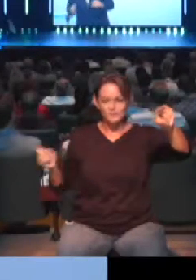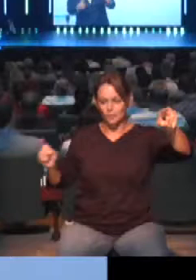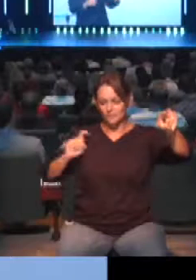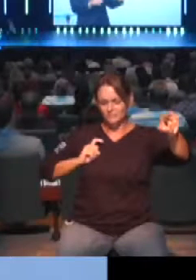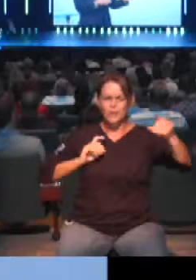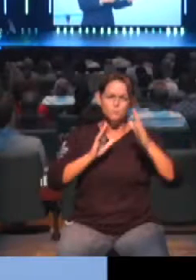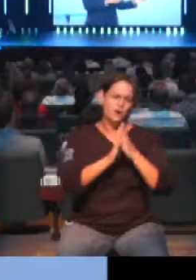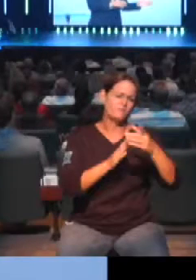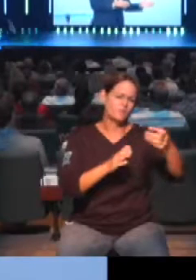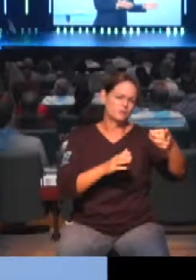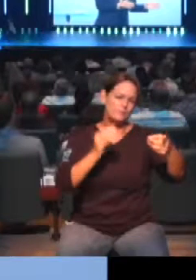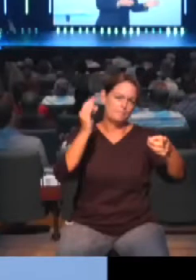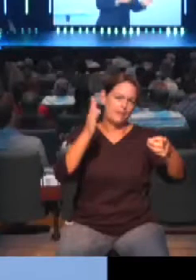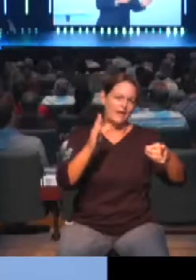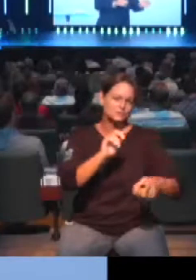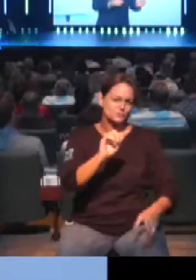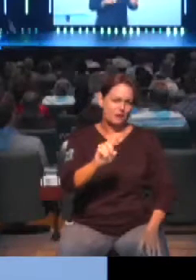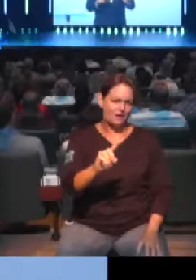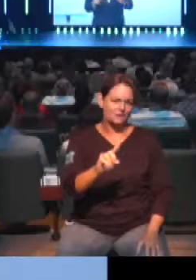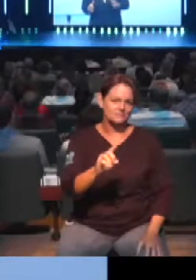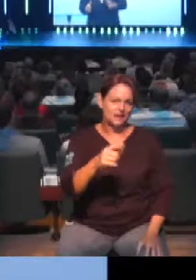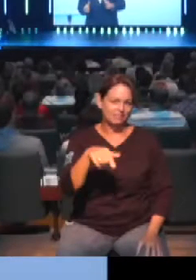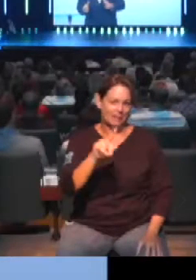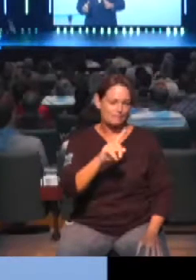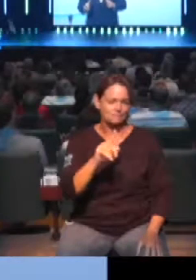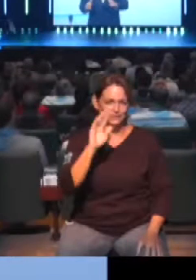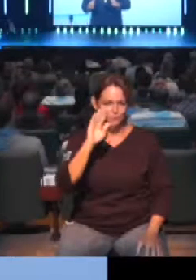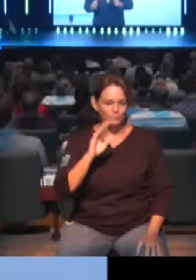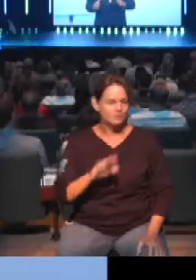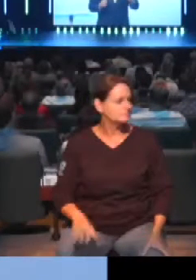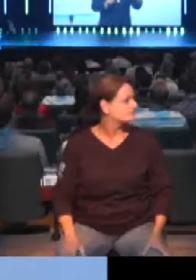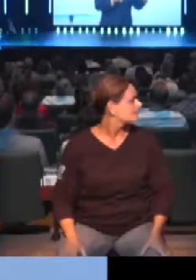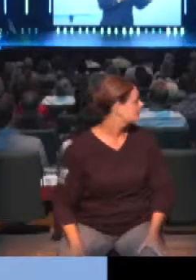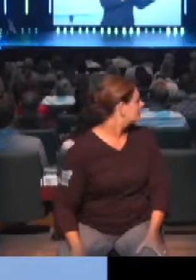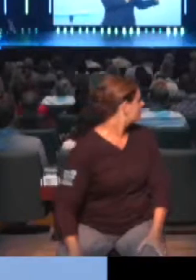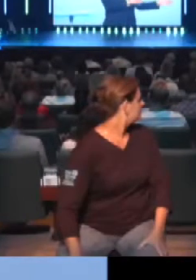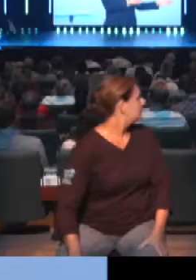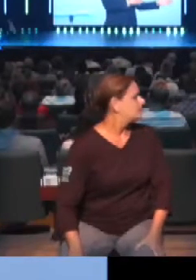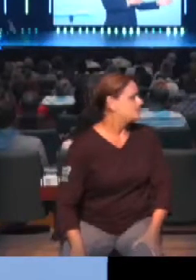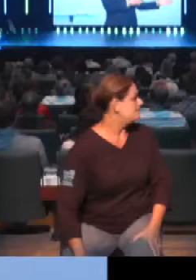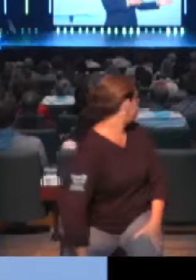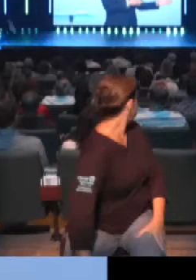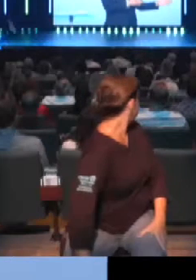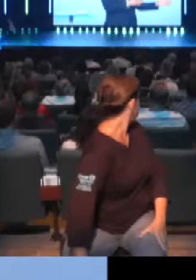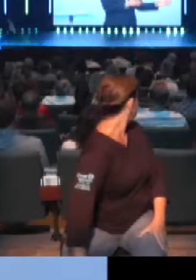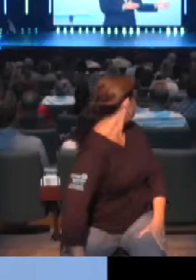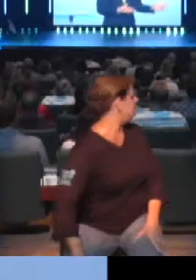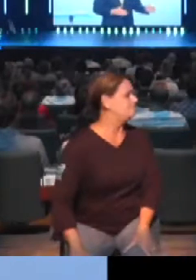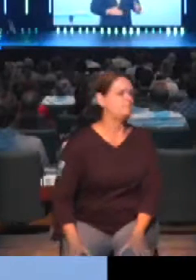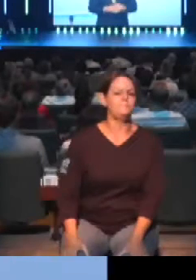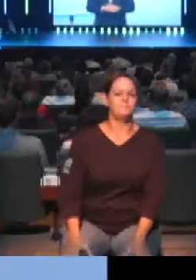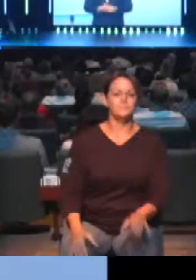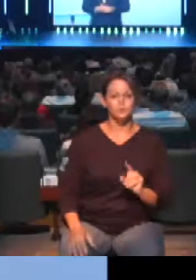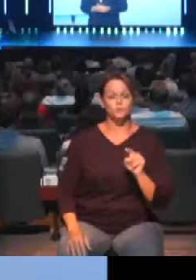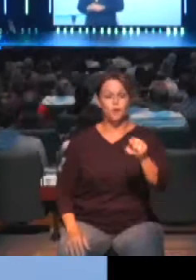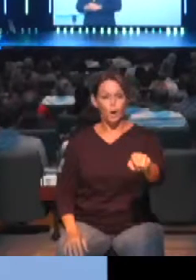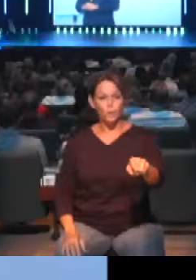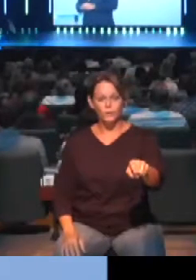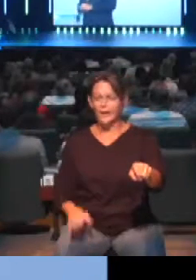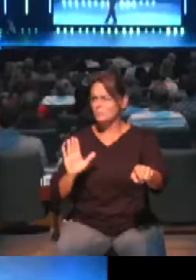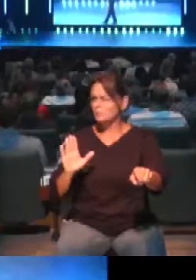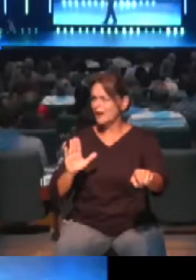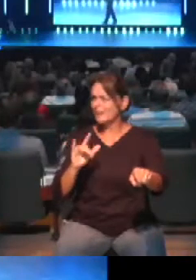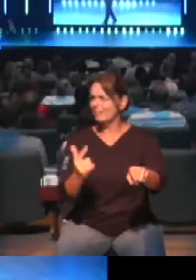be praying for Pastor Todd and the team that's in Cuba, and pray that they'll come back, okay? So, all right,